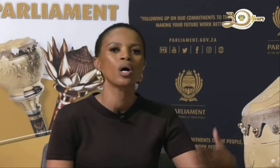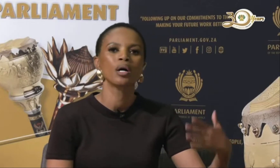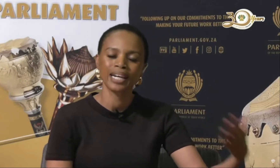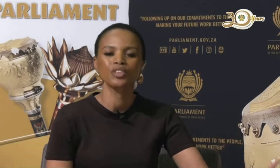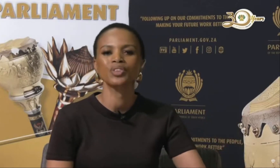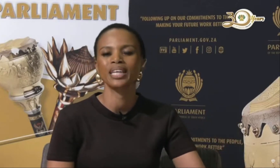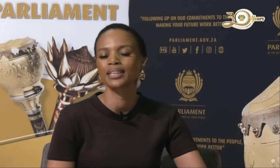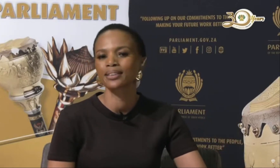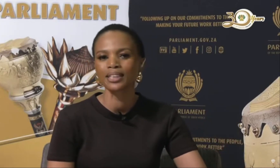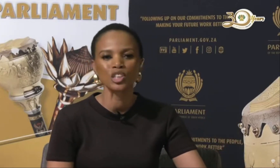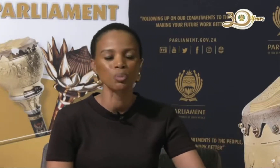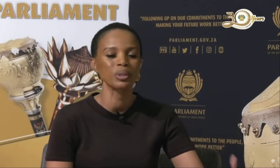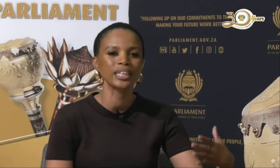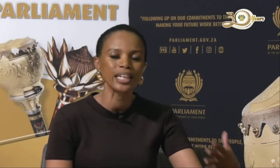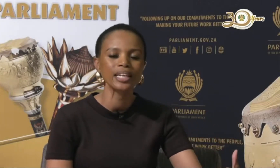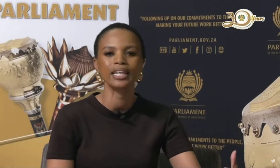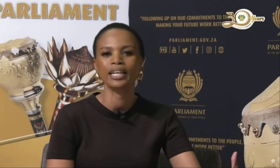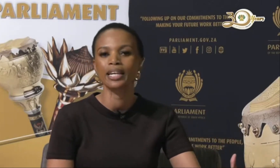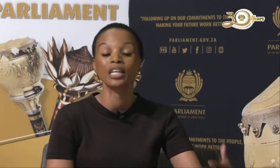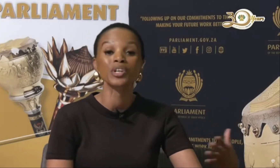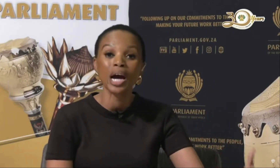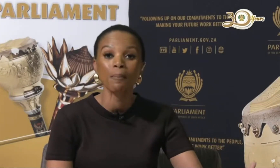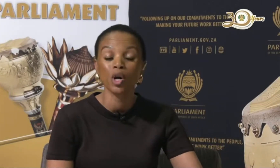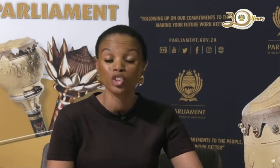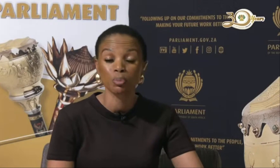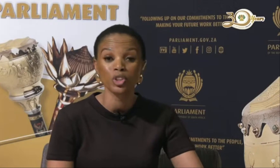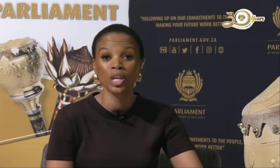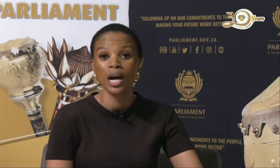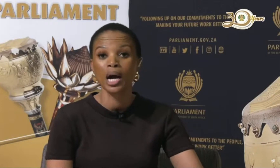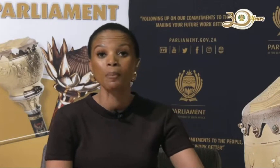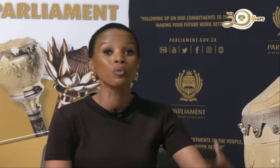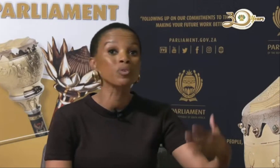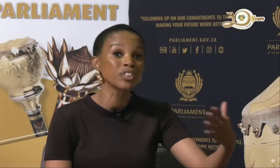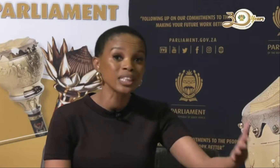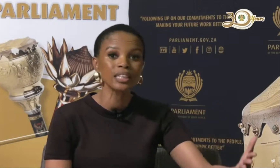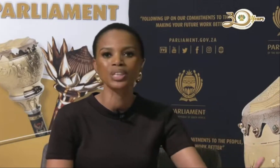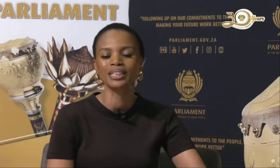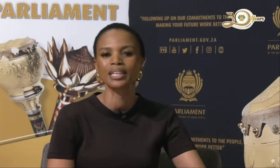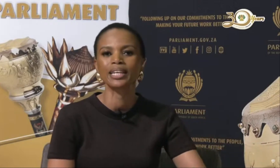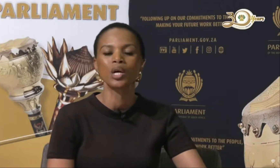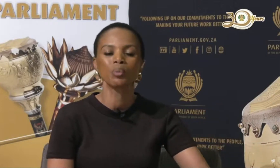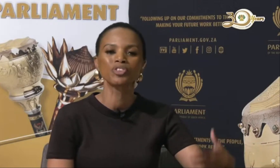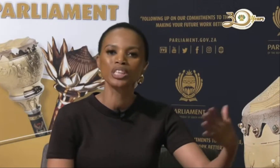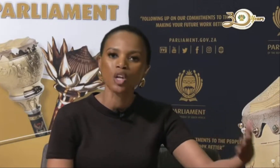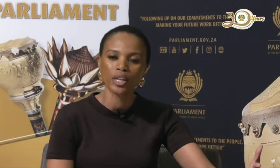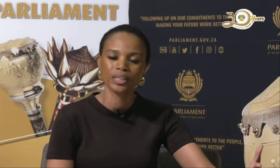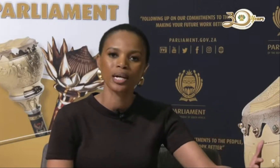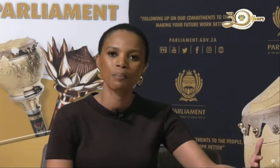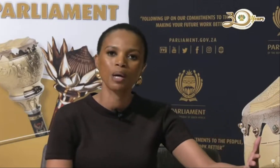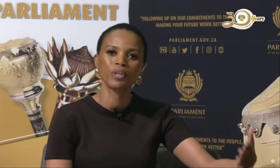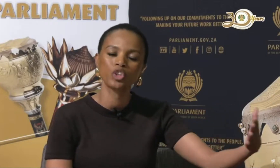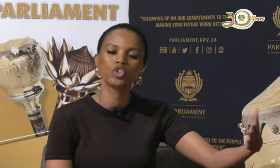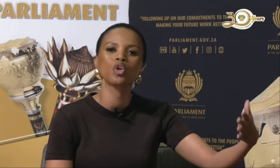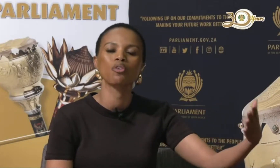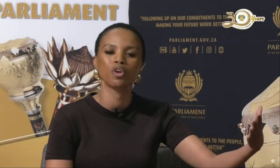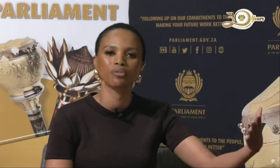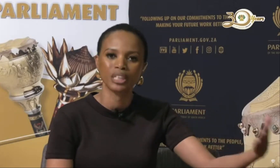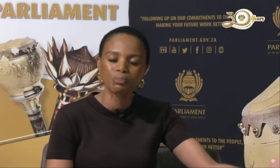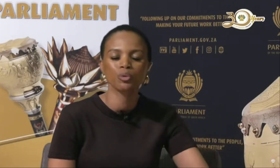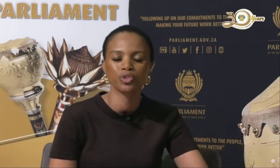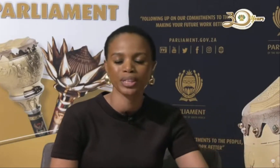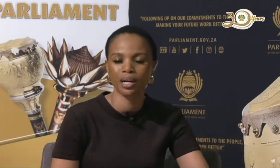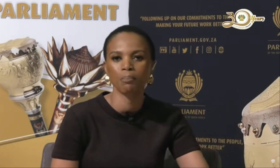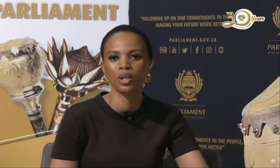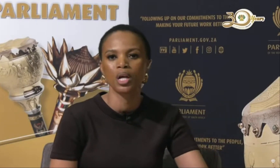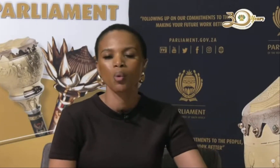the country is under siege, particularly in crime hotspots. We've seen a lot the issue of Diepsloot,